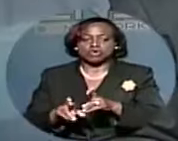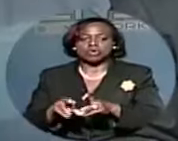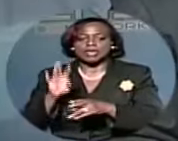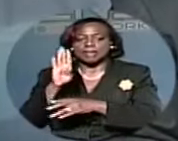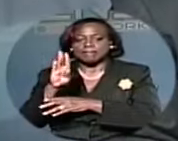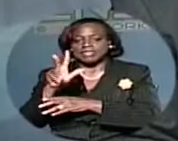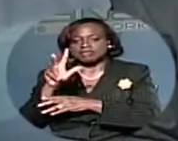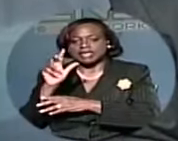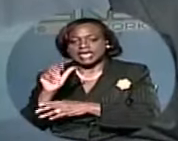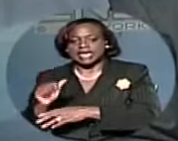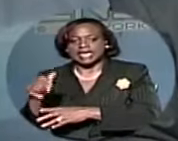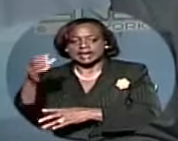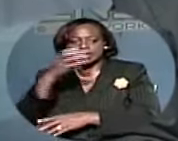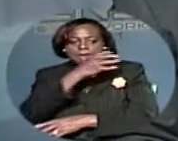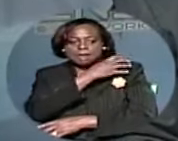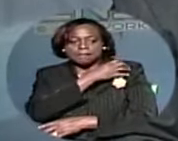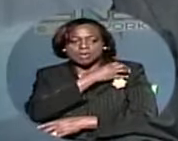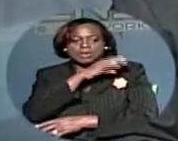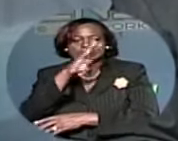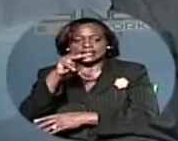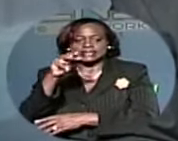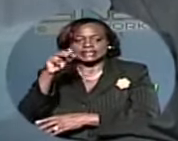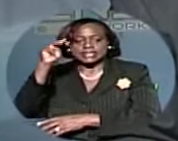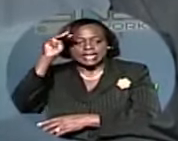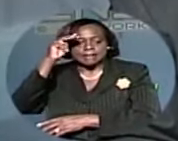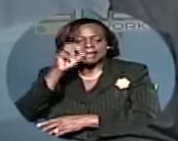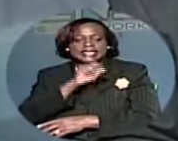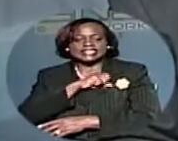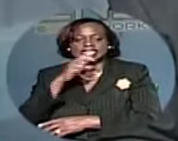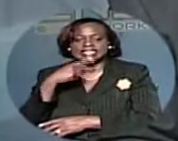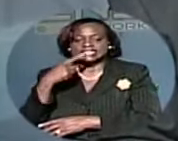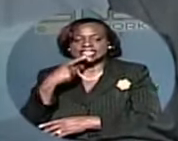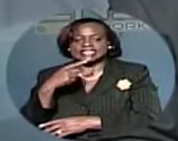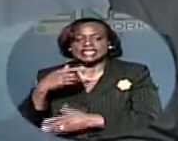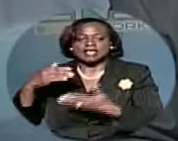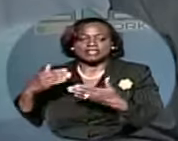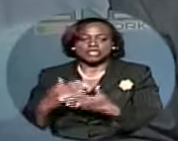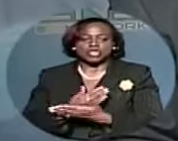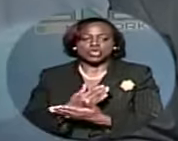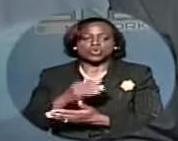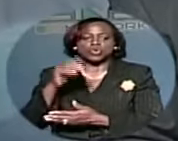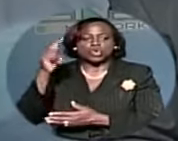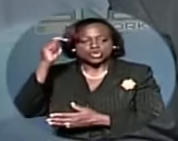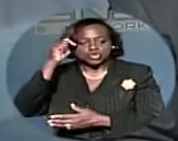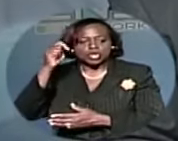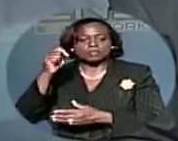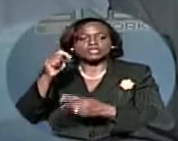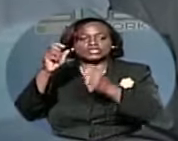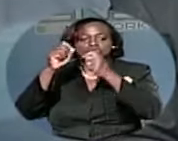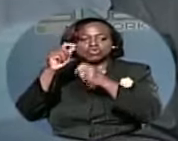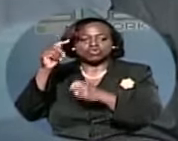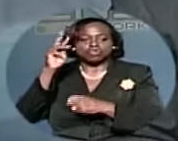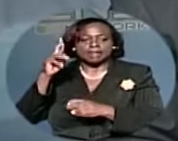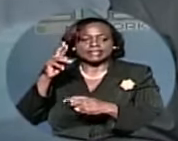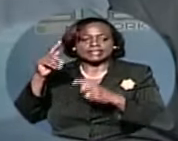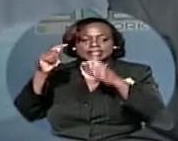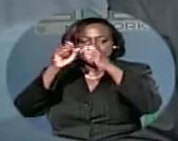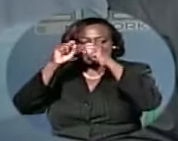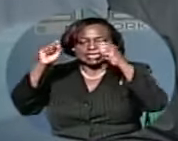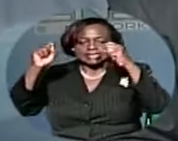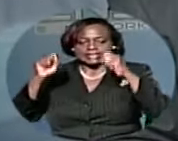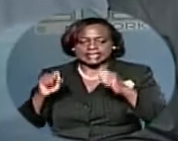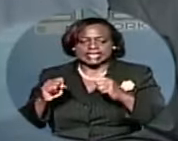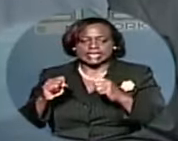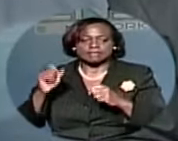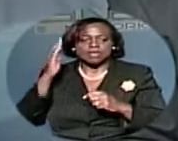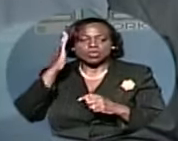B3's boss, Mike Sands, says that the new Thomas A. Robinson National Stadium should be certified pretty soon by the governing body of track and